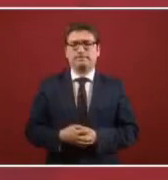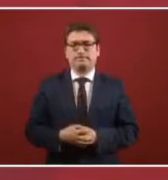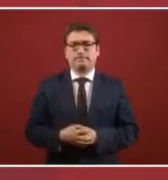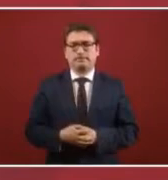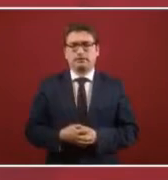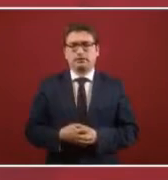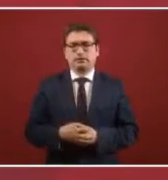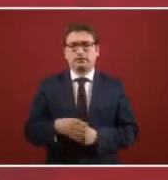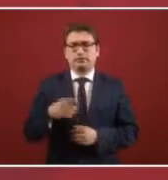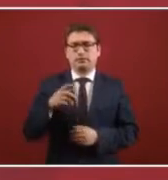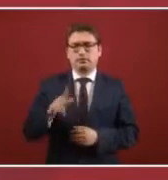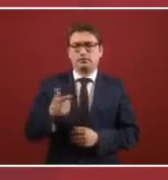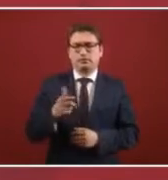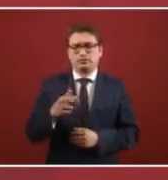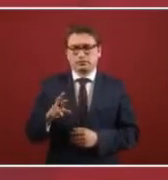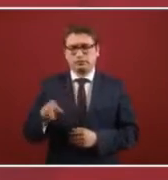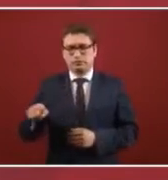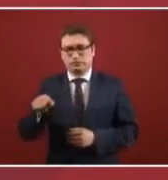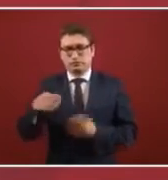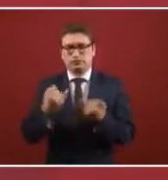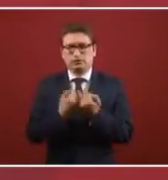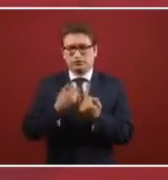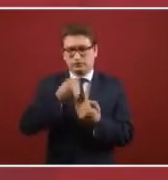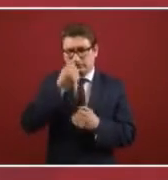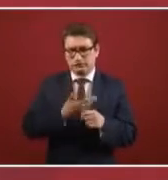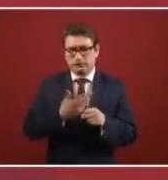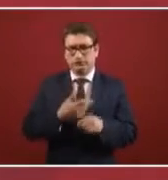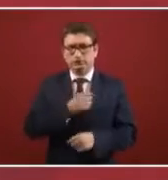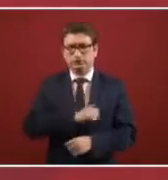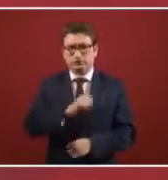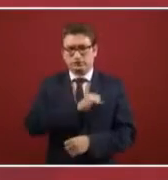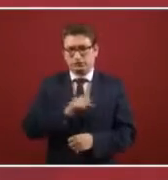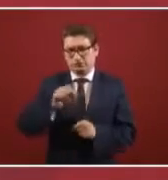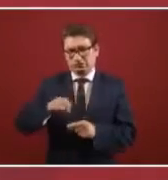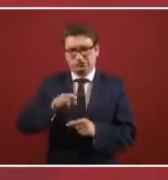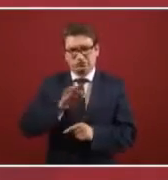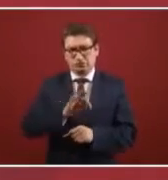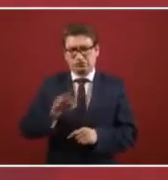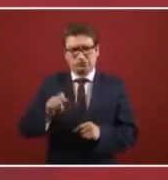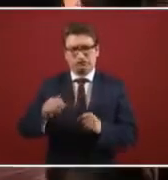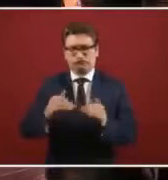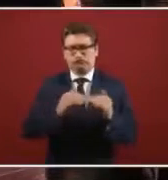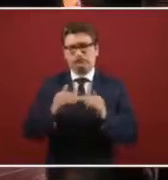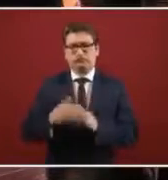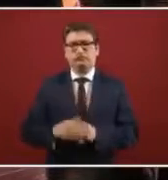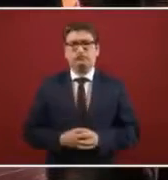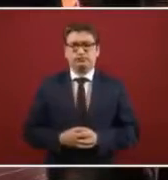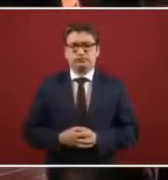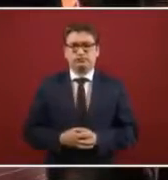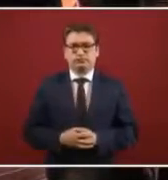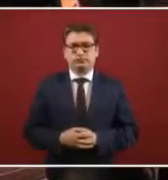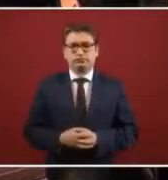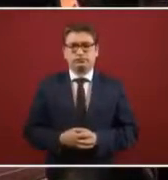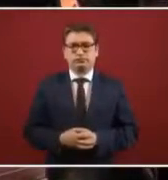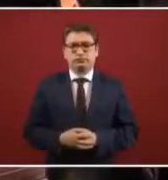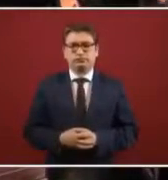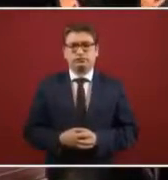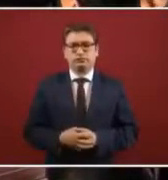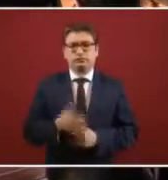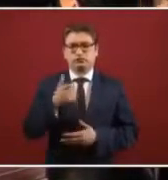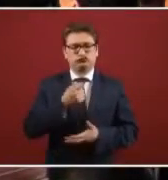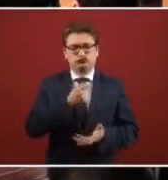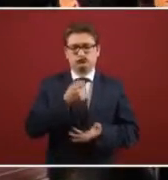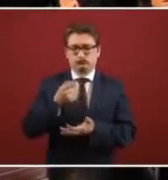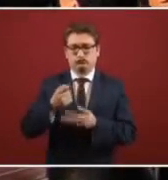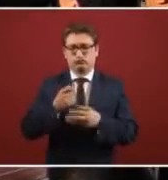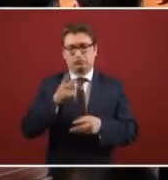Procuraduría General de la República y and para la the Secretaría de Salud Secretary of durante Health esa fecha. during Fueron that montos, insisto, como son I insist